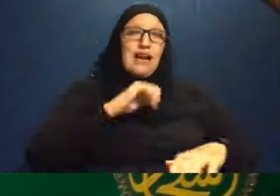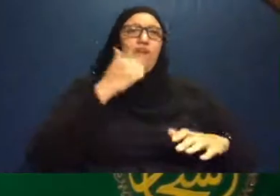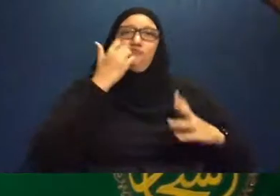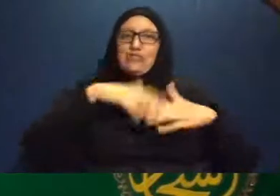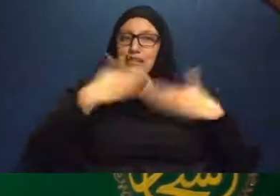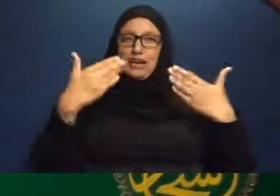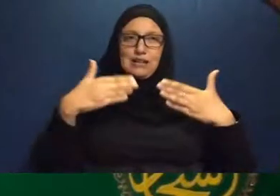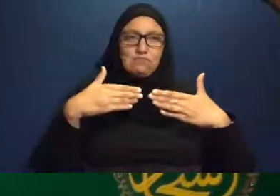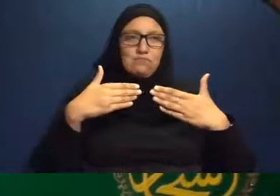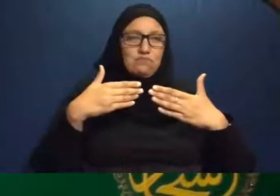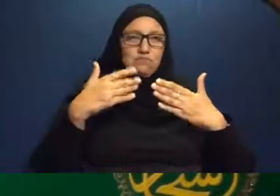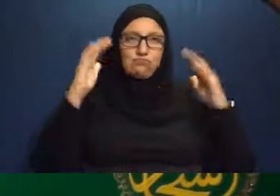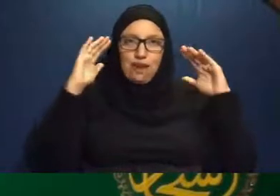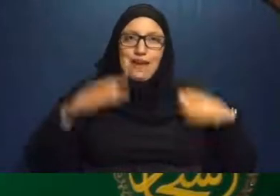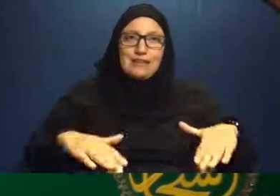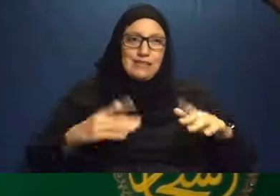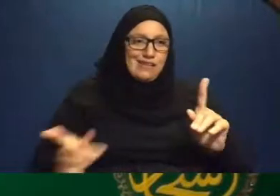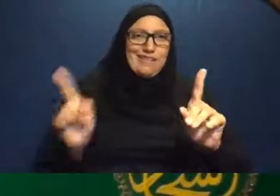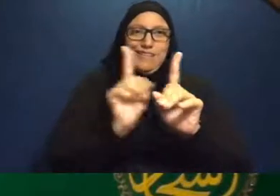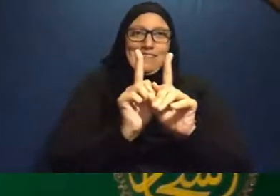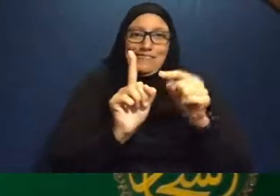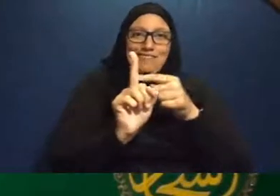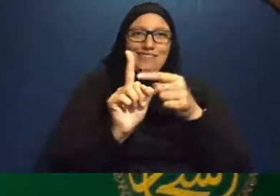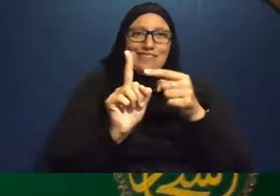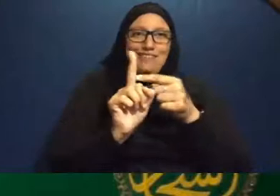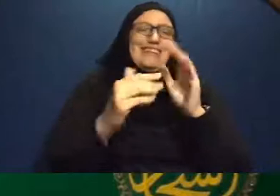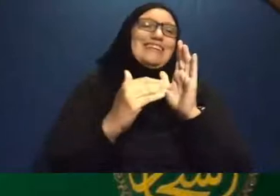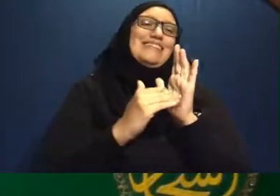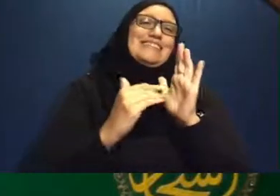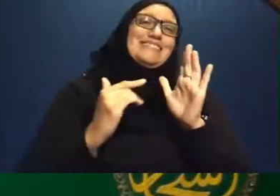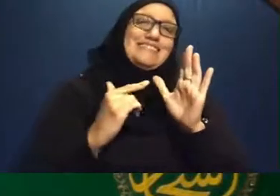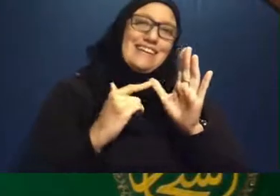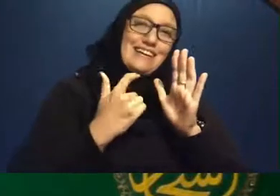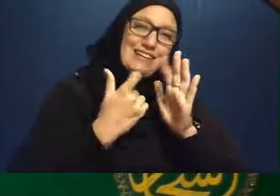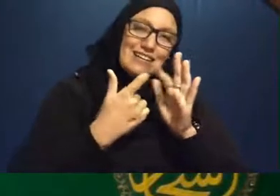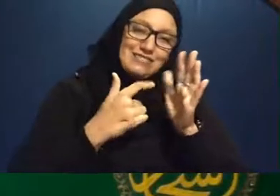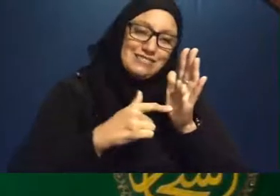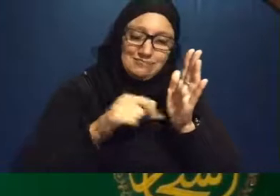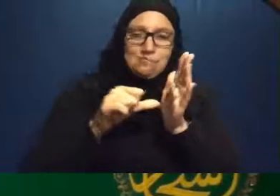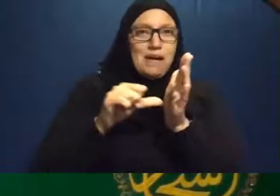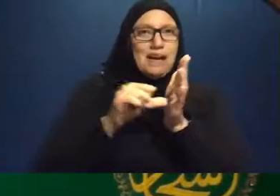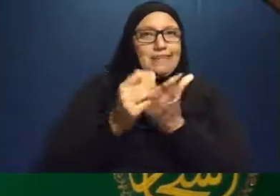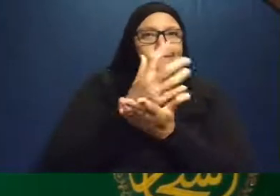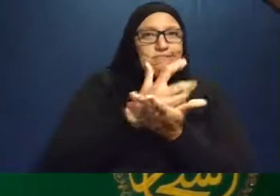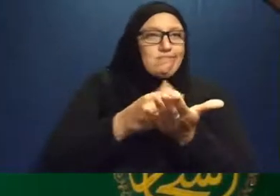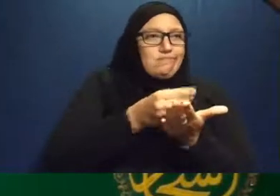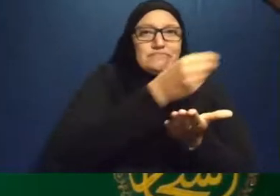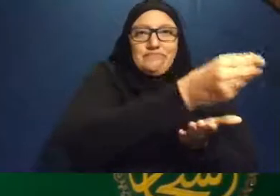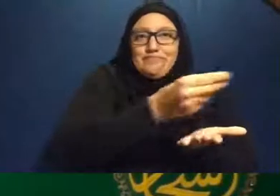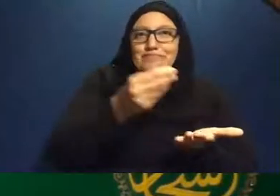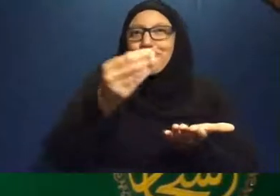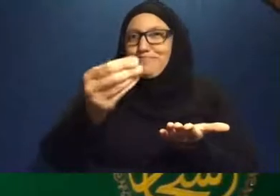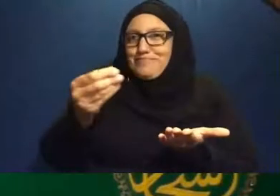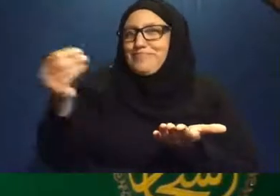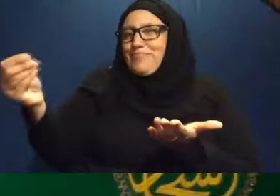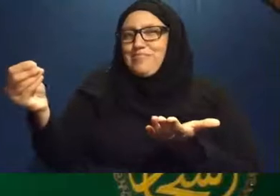for example, our daily prayers, couples it with Zakat. And that's what I want to explain and talk about.